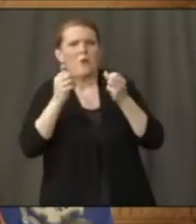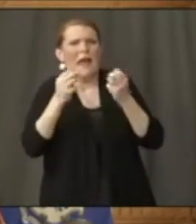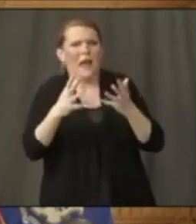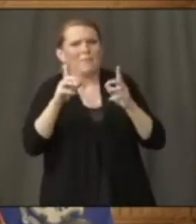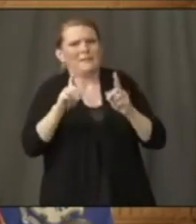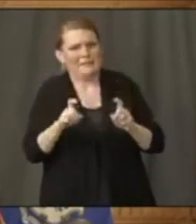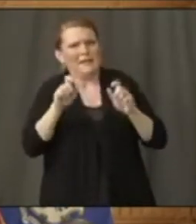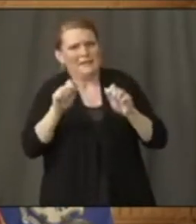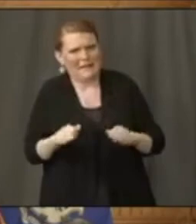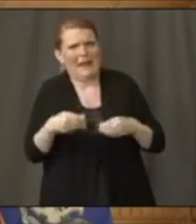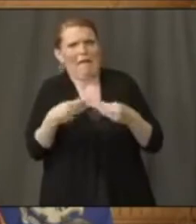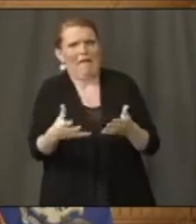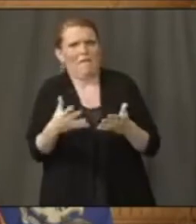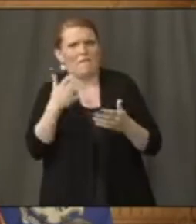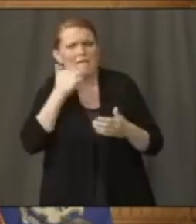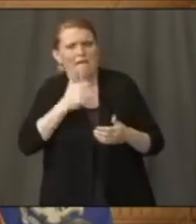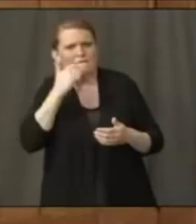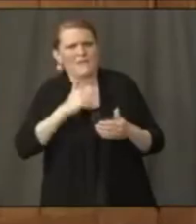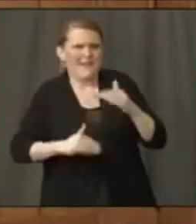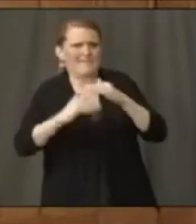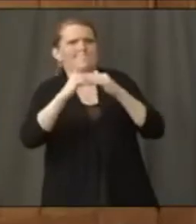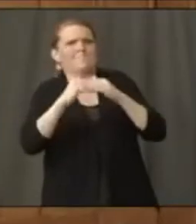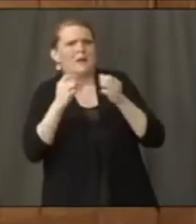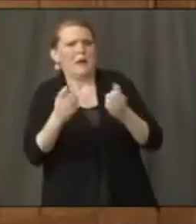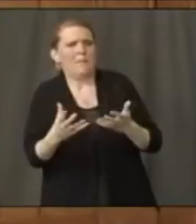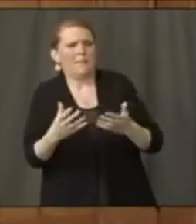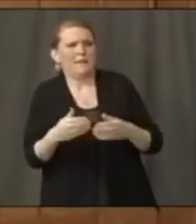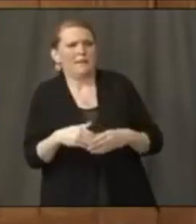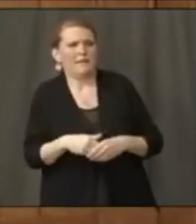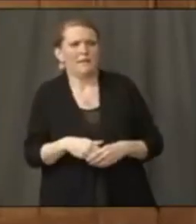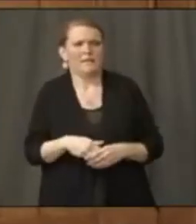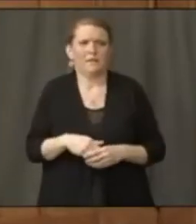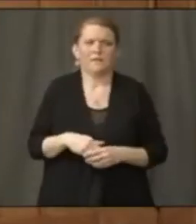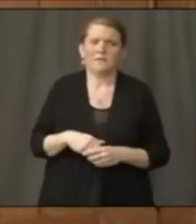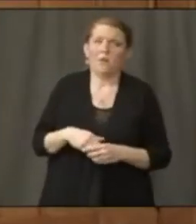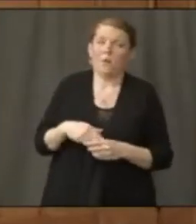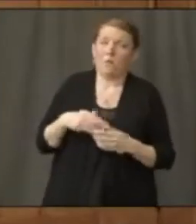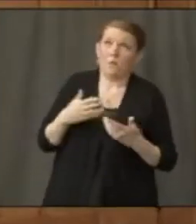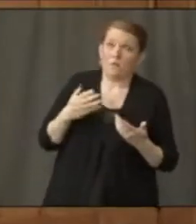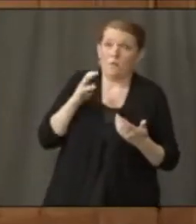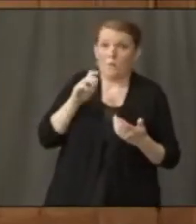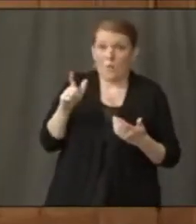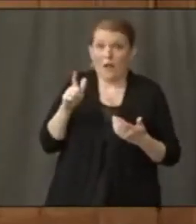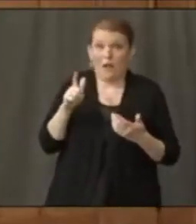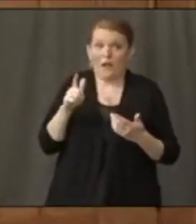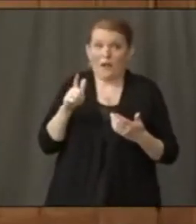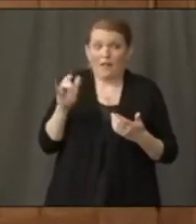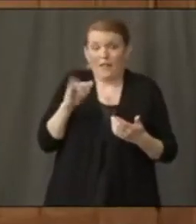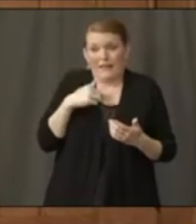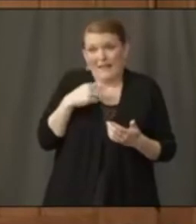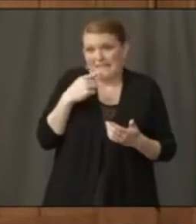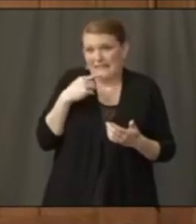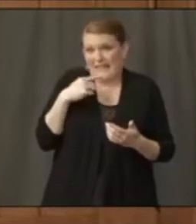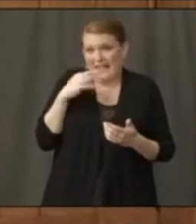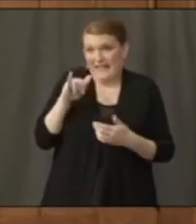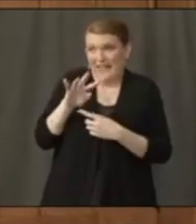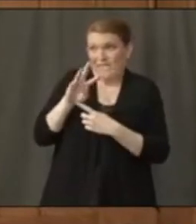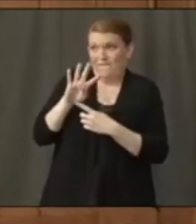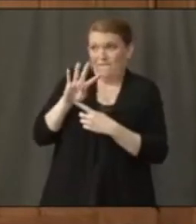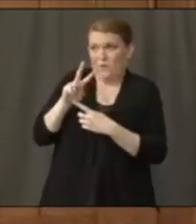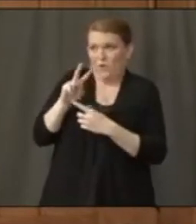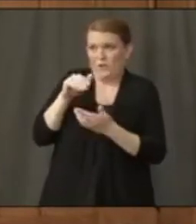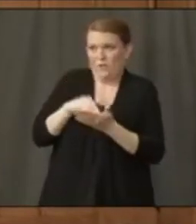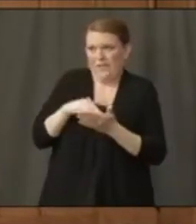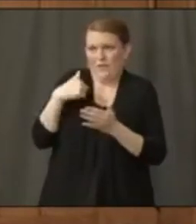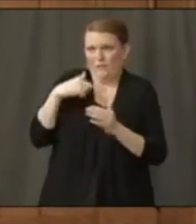From a laboratory capacity perspective, as I mentioned, we're well in excess of 42,000, well above that. In terms of the